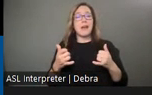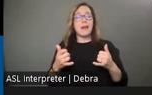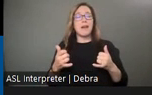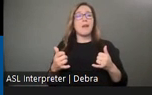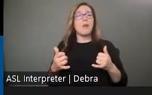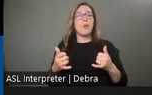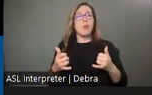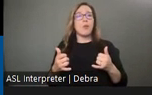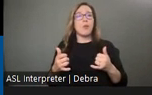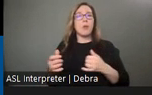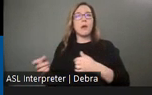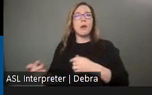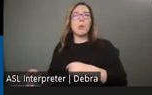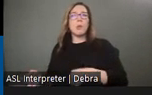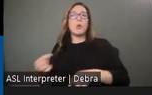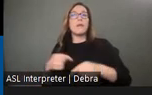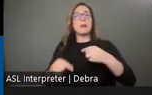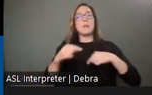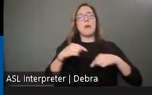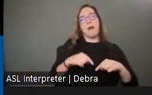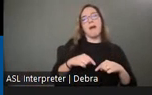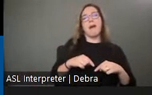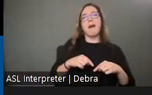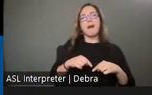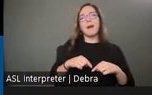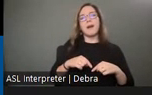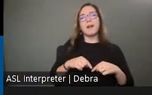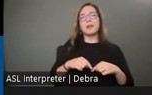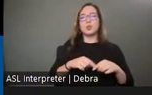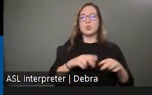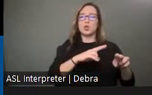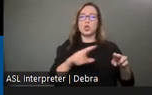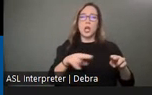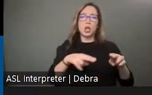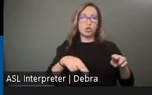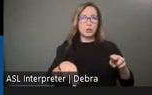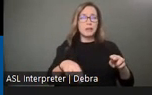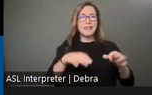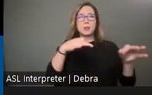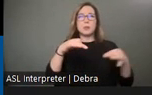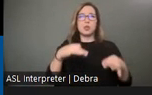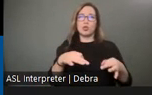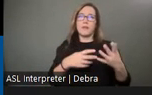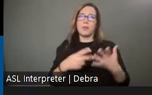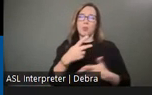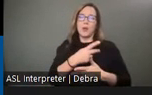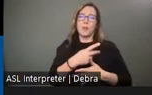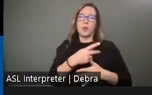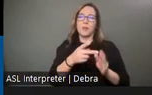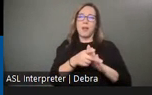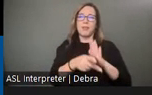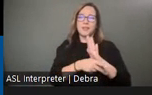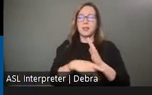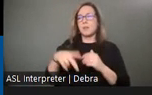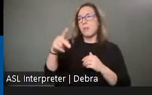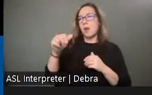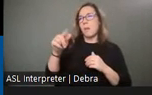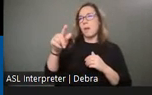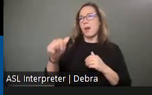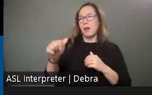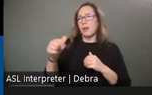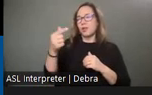where we are approaching getting back to sheltering as it's been described in our primary policy document, the Papa G. I will